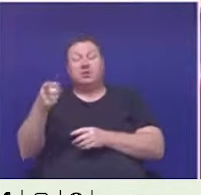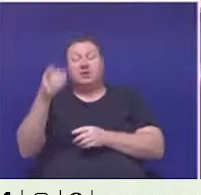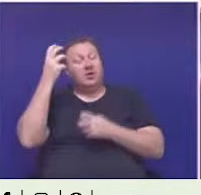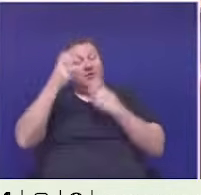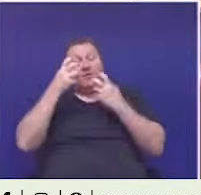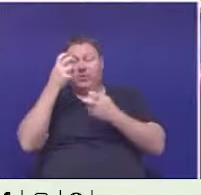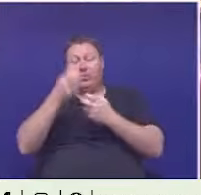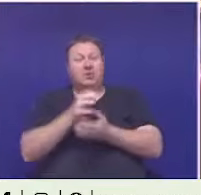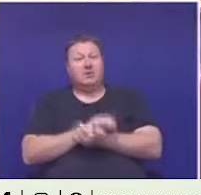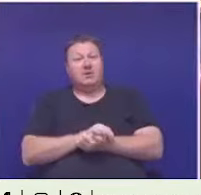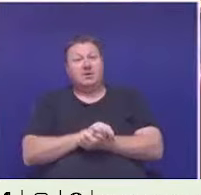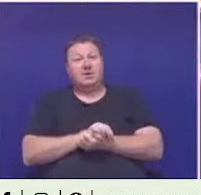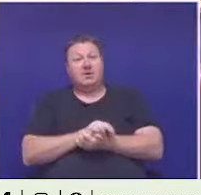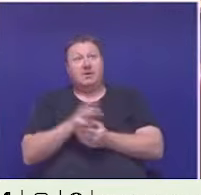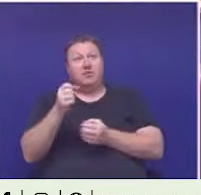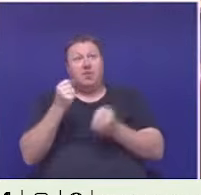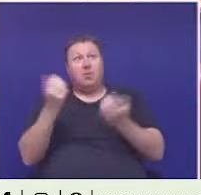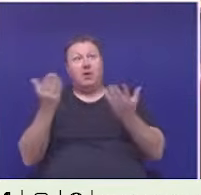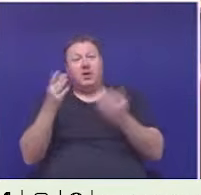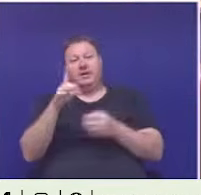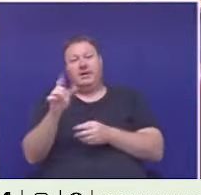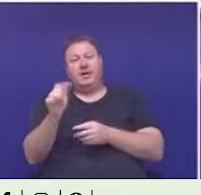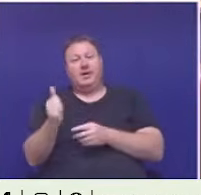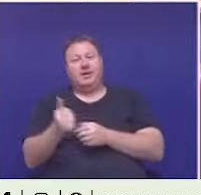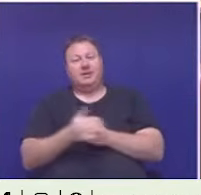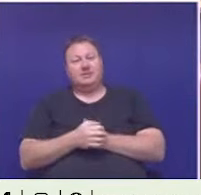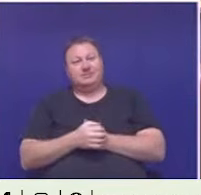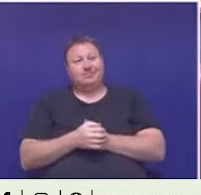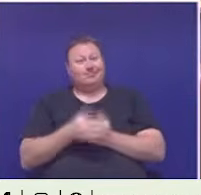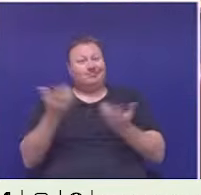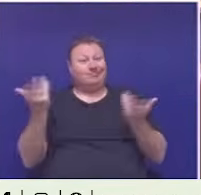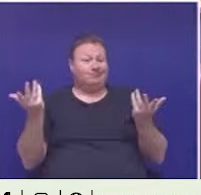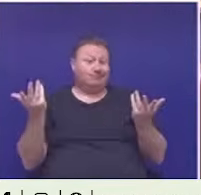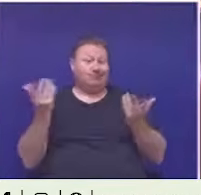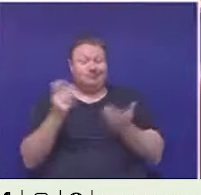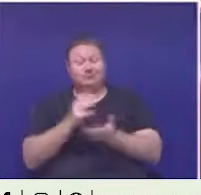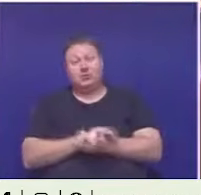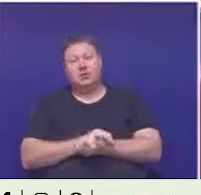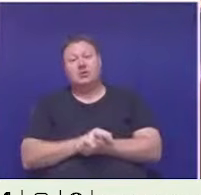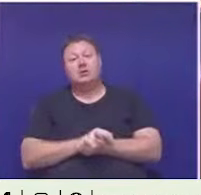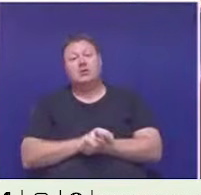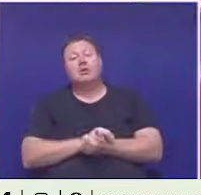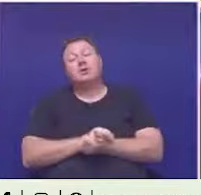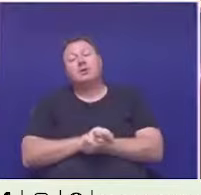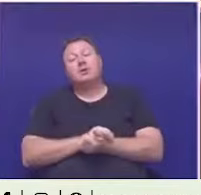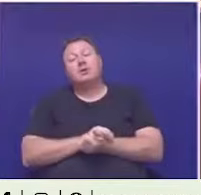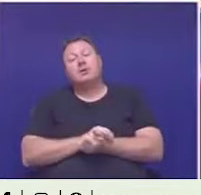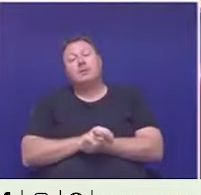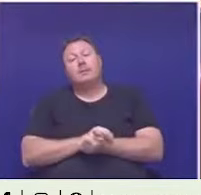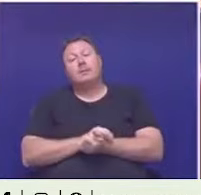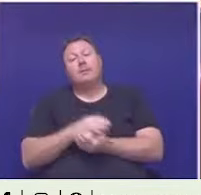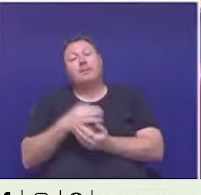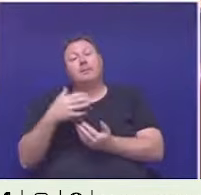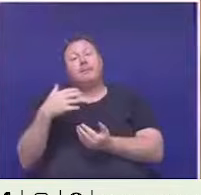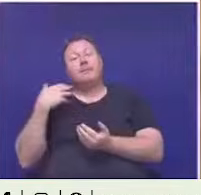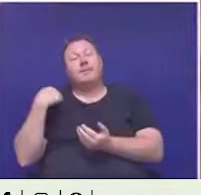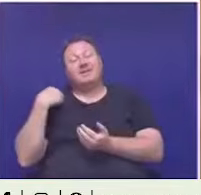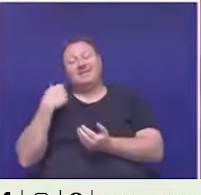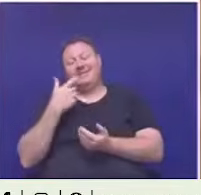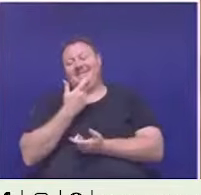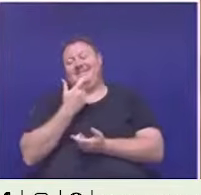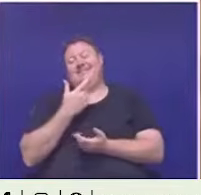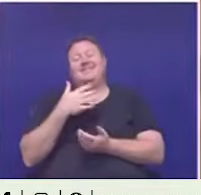And he's from the DA. He's from the DA. Minister,